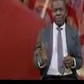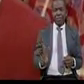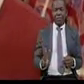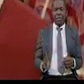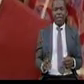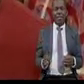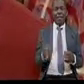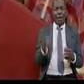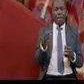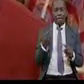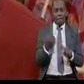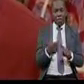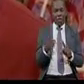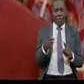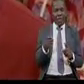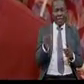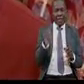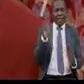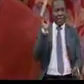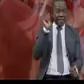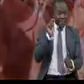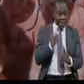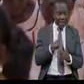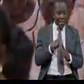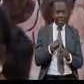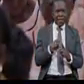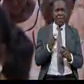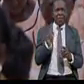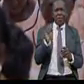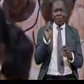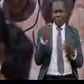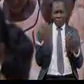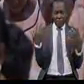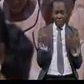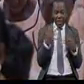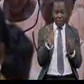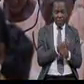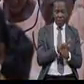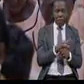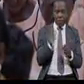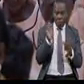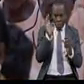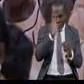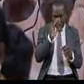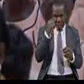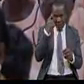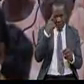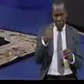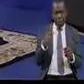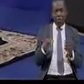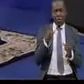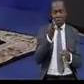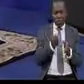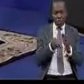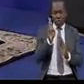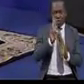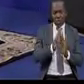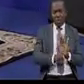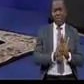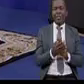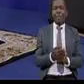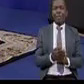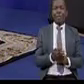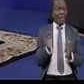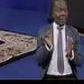fearful looking for of judgment. No, you are the one looking for the judgment. He doesn't want to judge